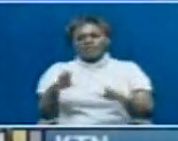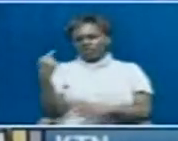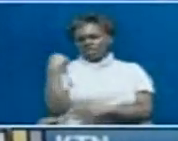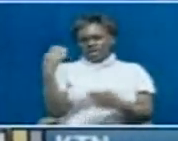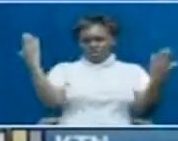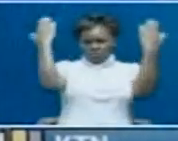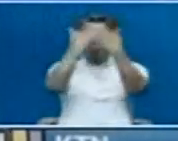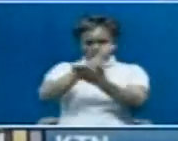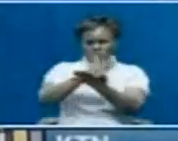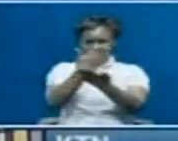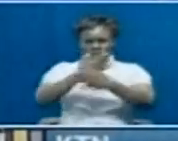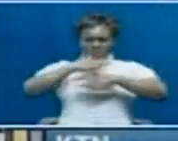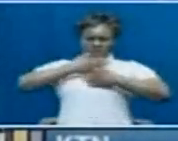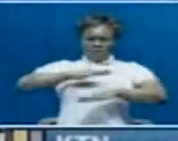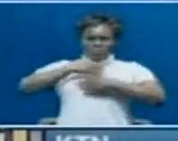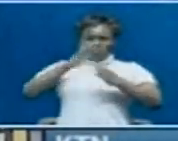Samburu and Turkana communities.